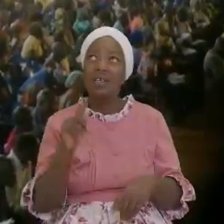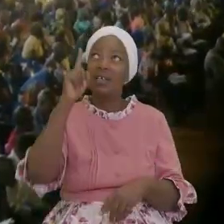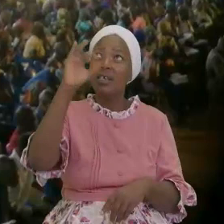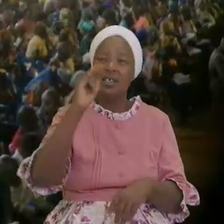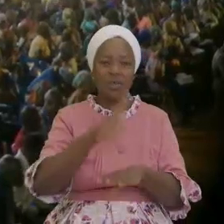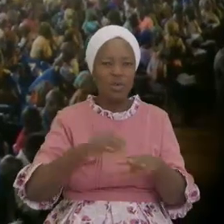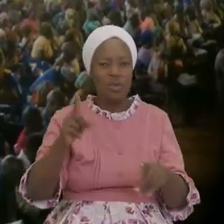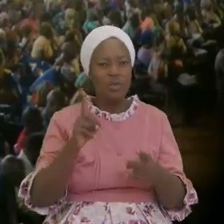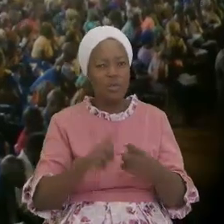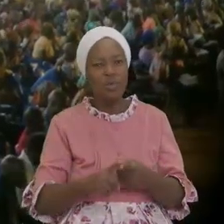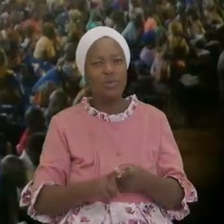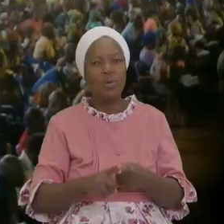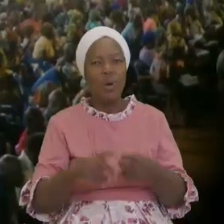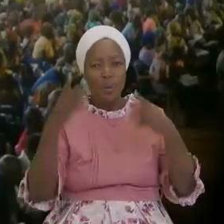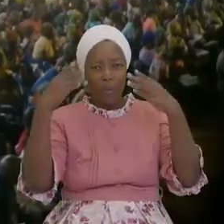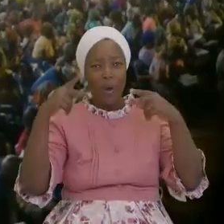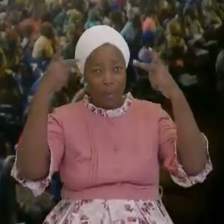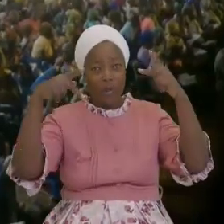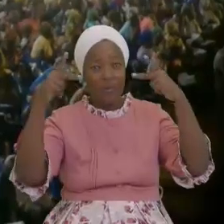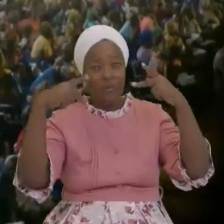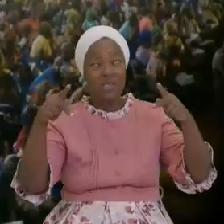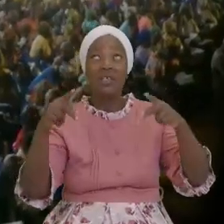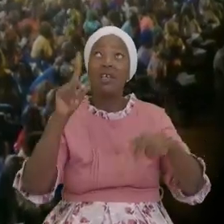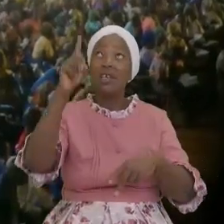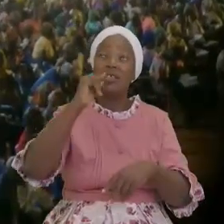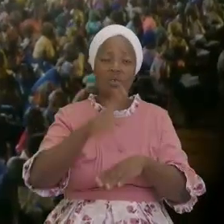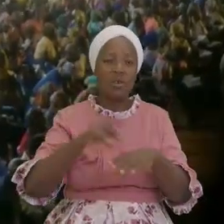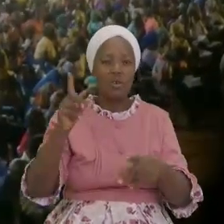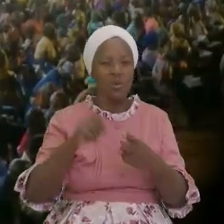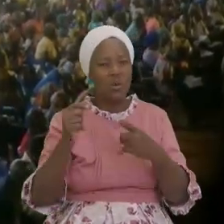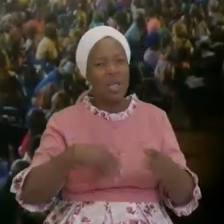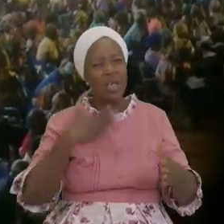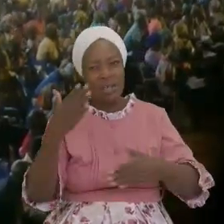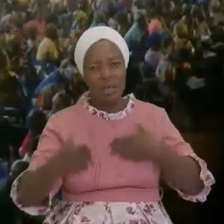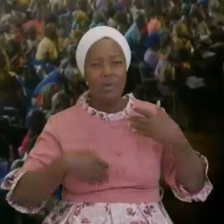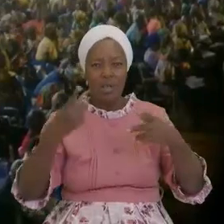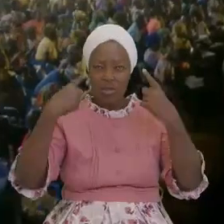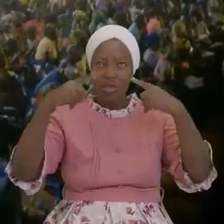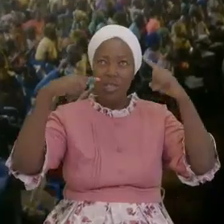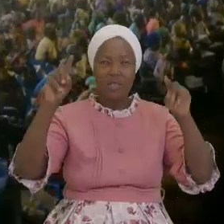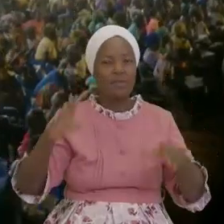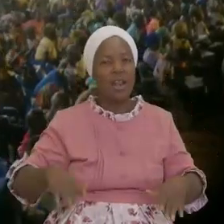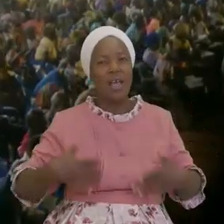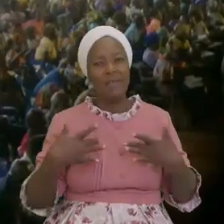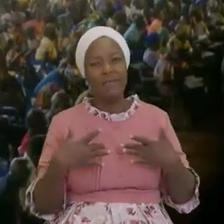to prosperity. He's calling you to a joyful, successful life.